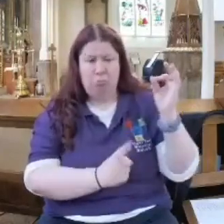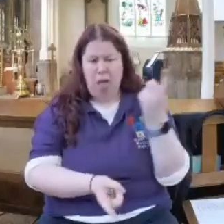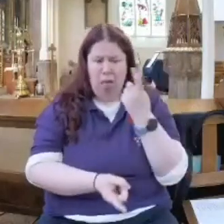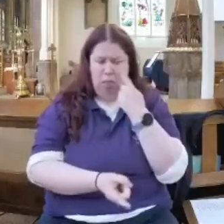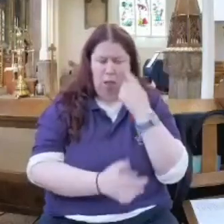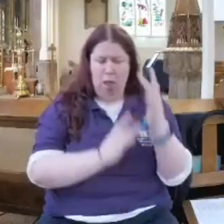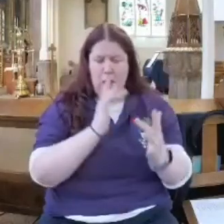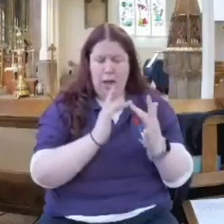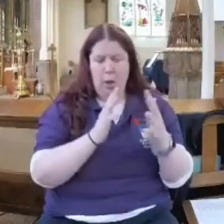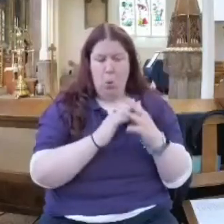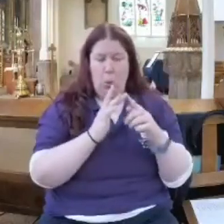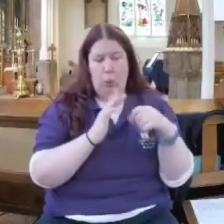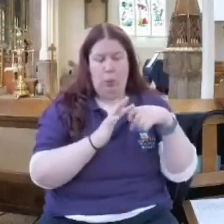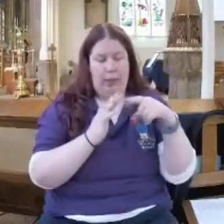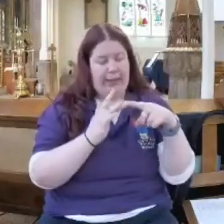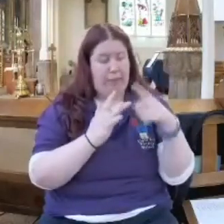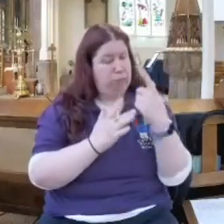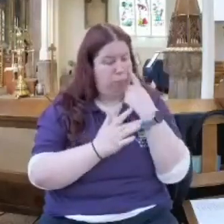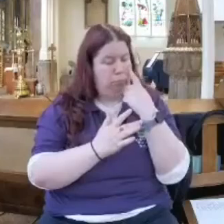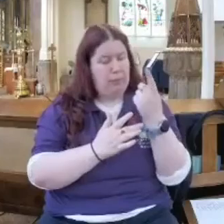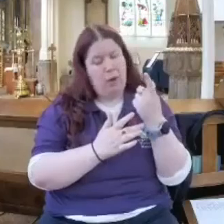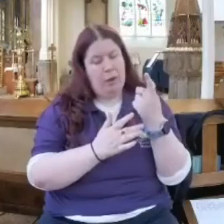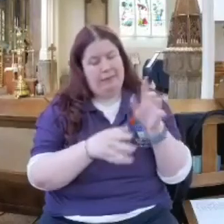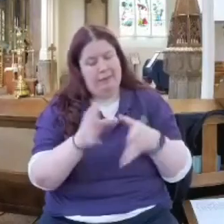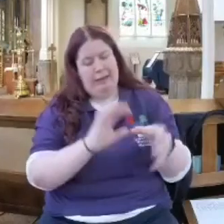Wikipedia about his status in the scientific community.